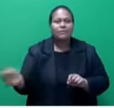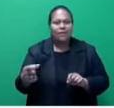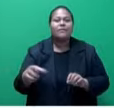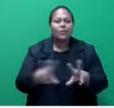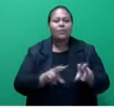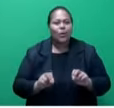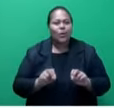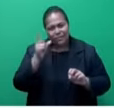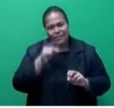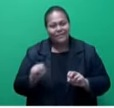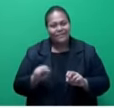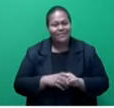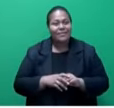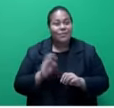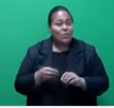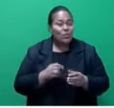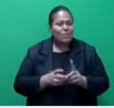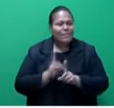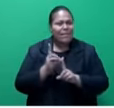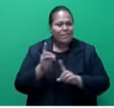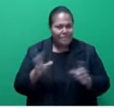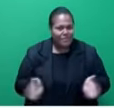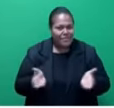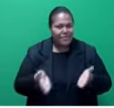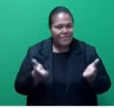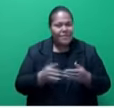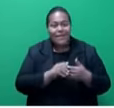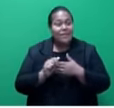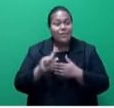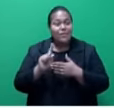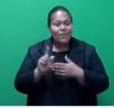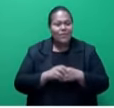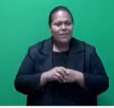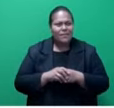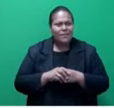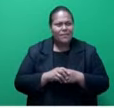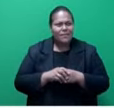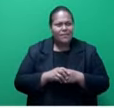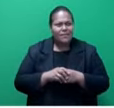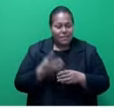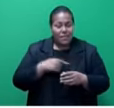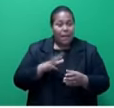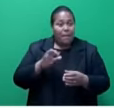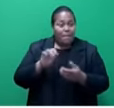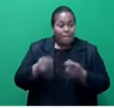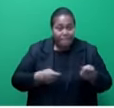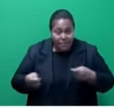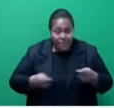support and the development. And also, Mr. Speaker, it leads to the liquidity of the financial securities market, which